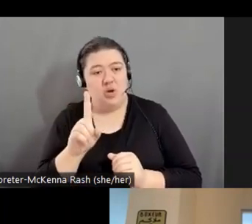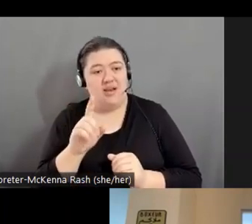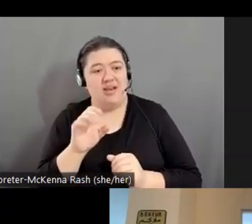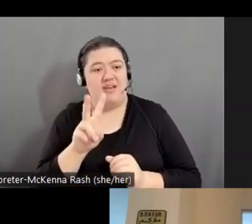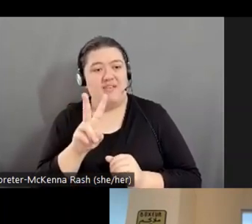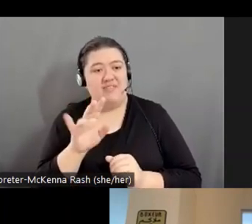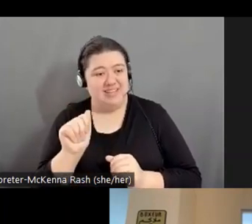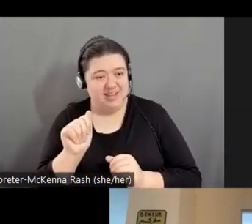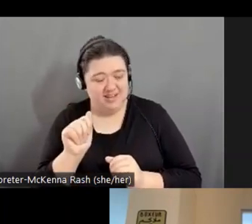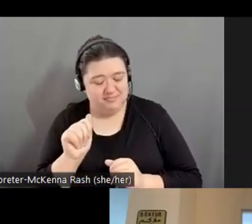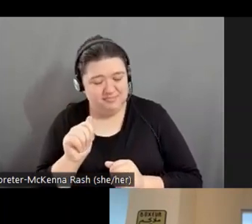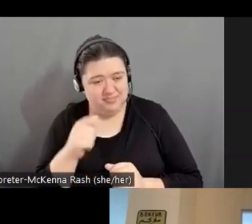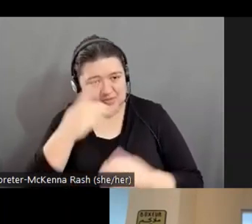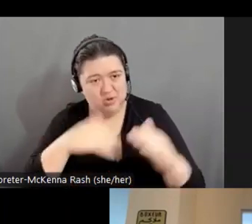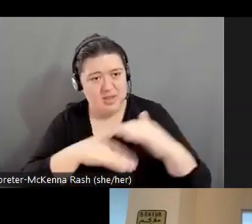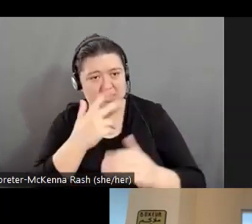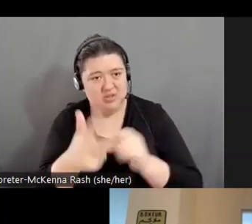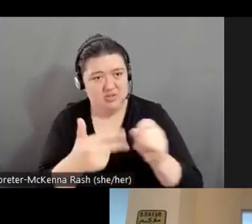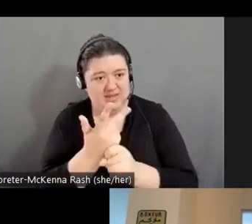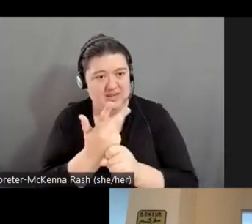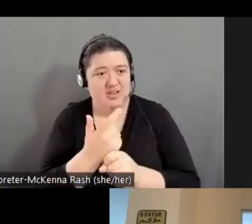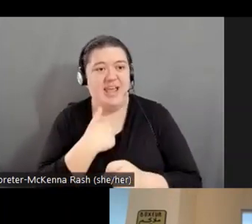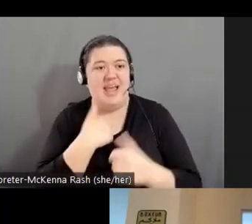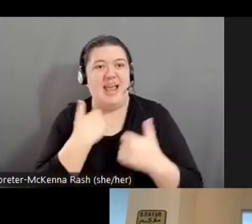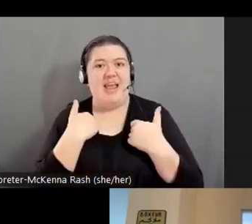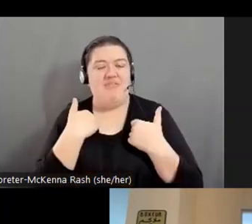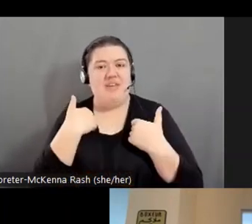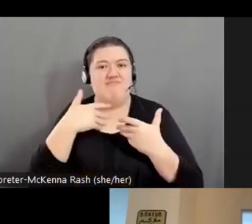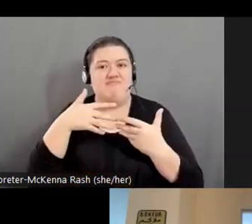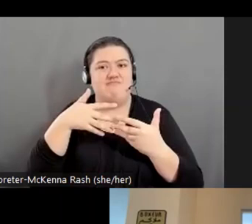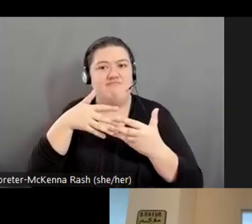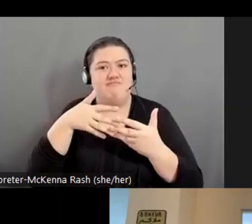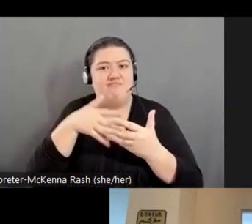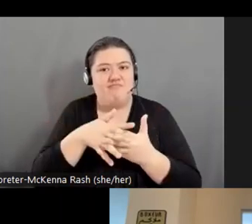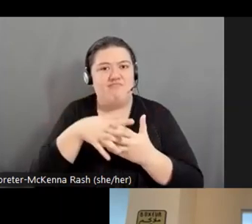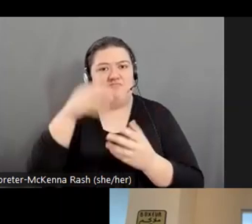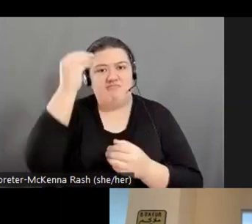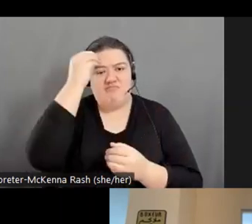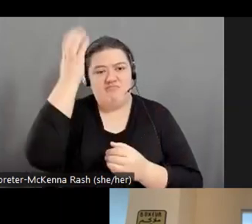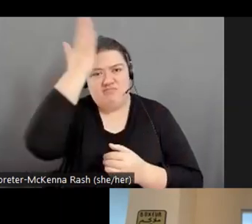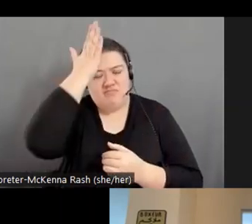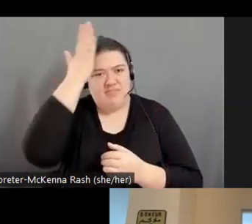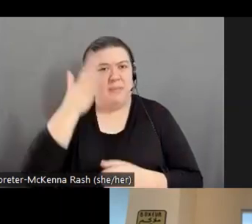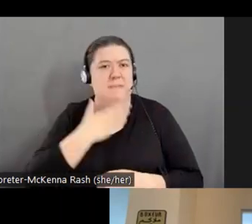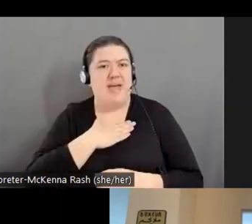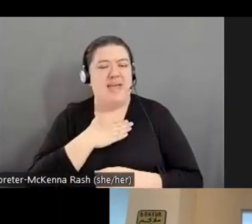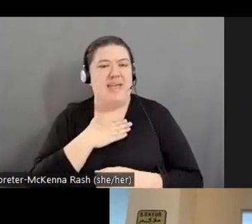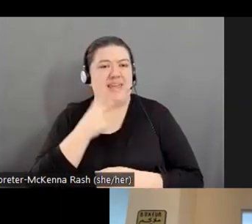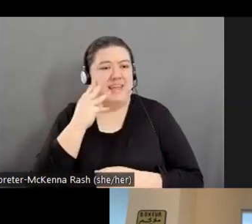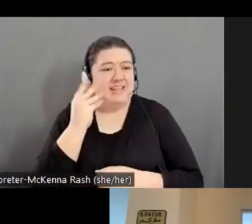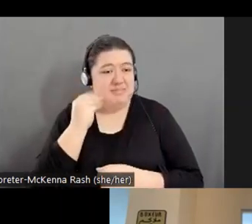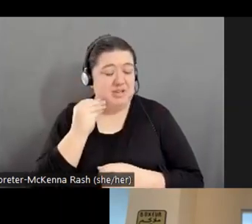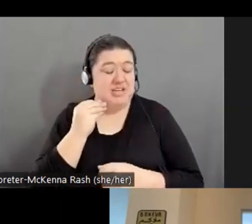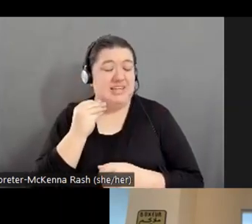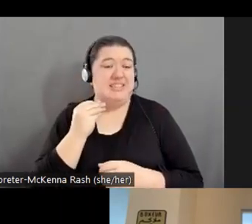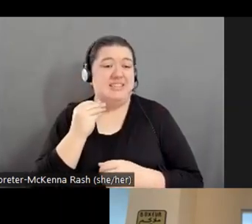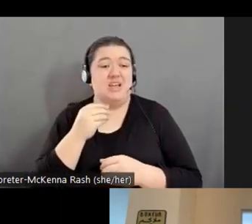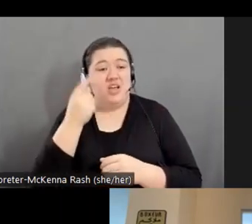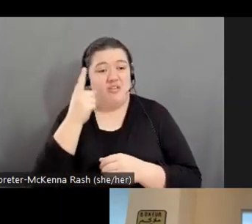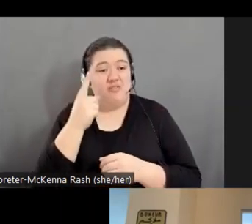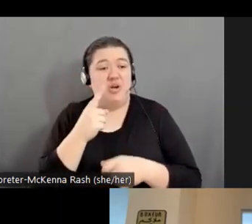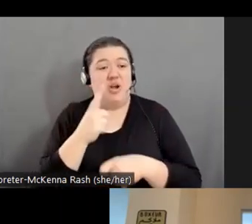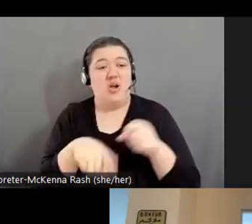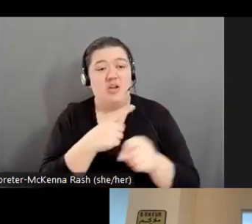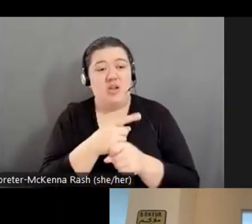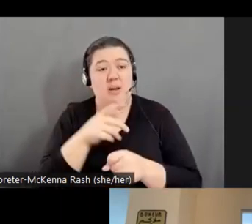3 years, I have ingrained in my visa experience that for a year long P-1,